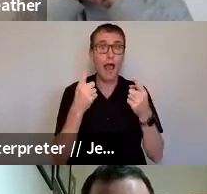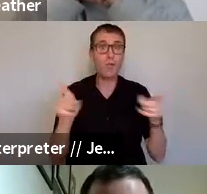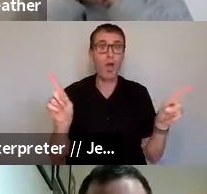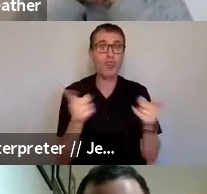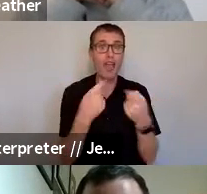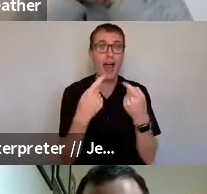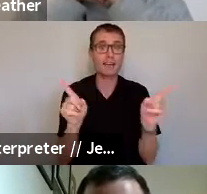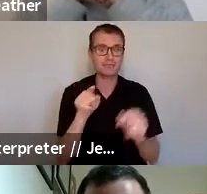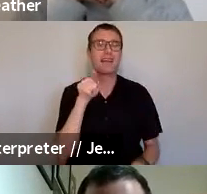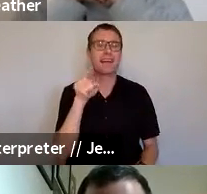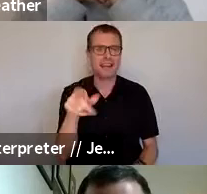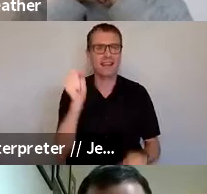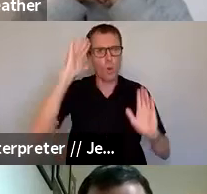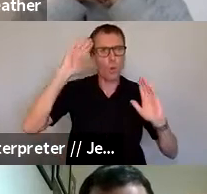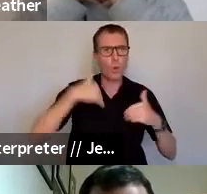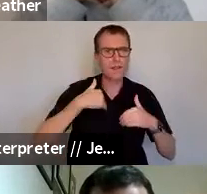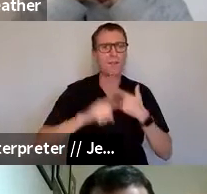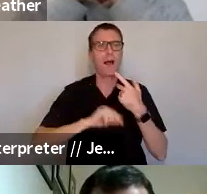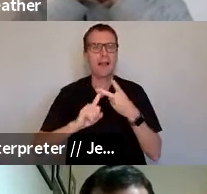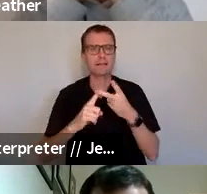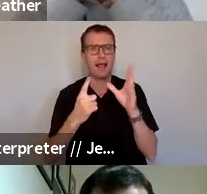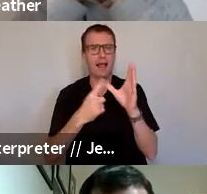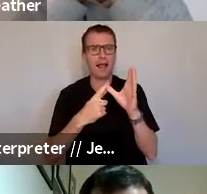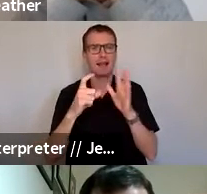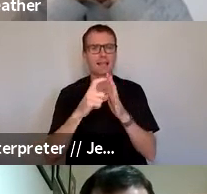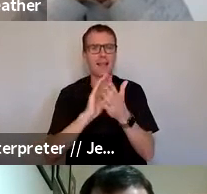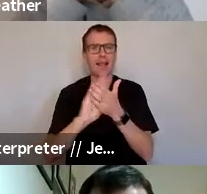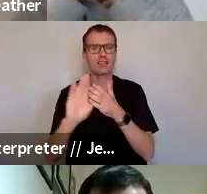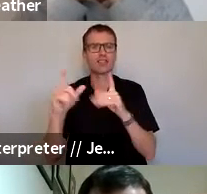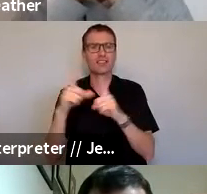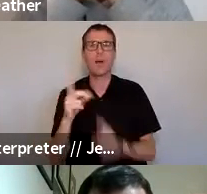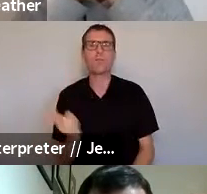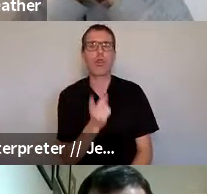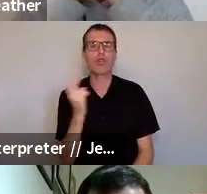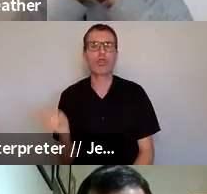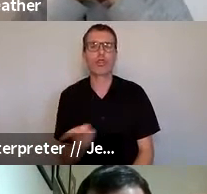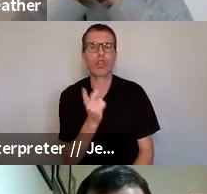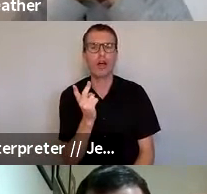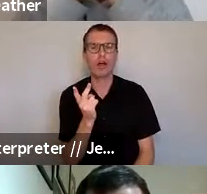ASD and ADHD. So access to the arts has been something that obviously